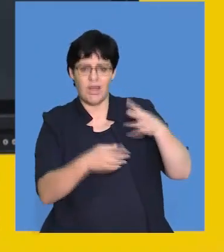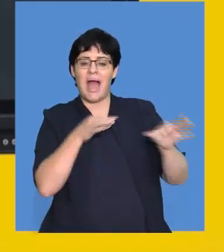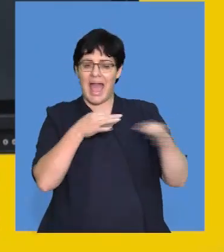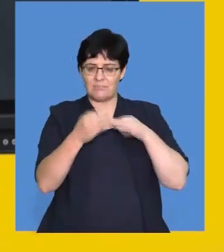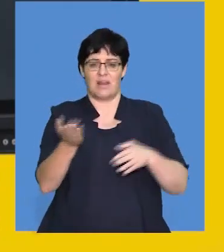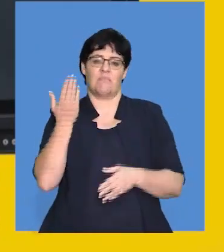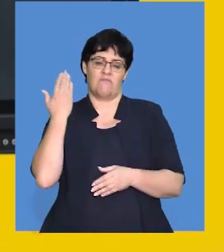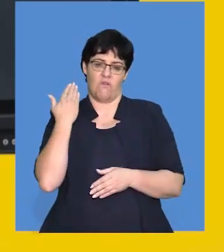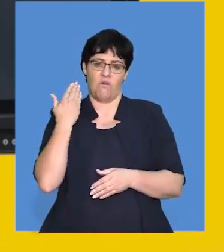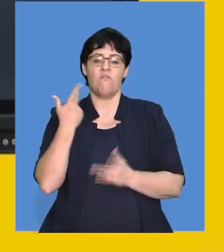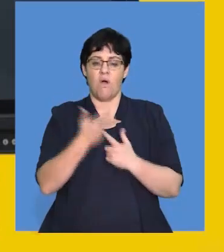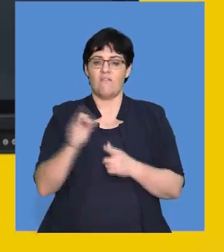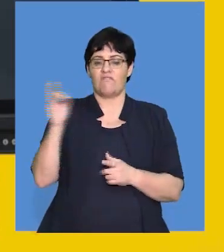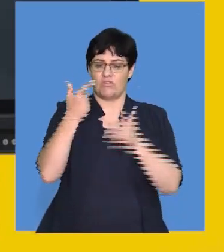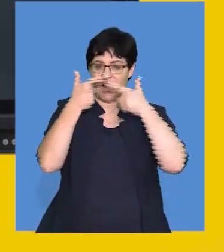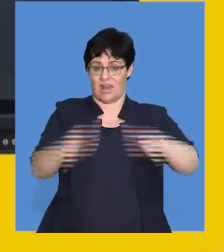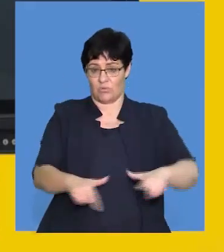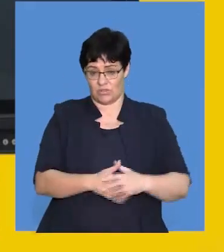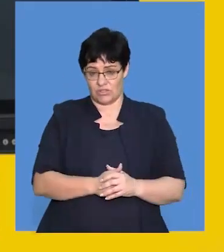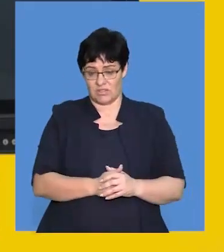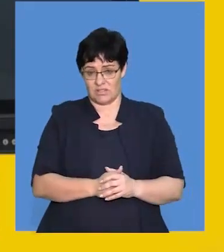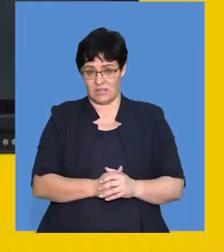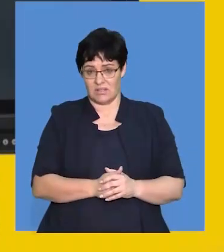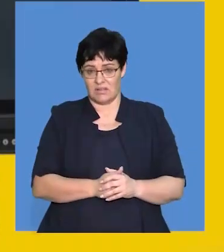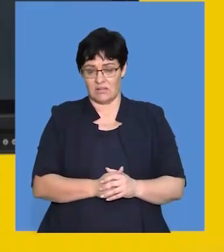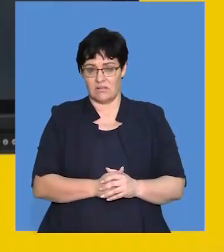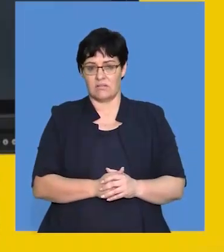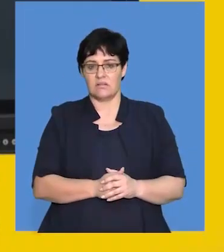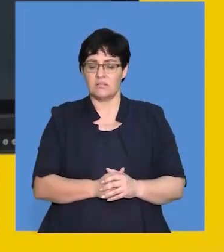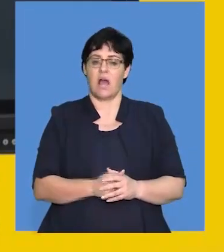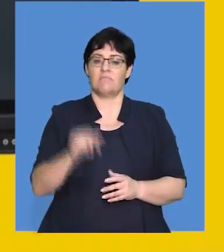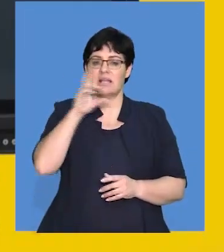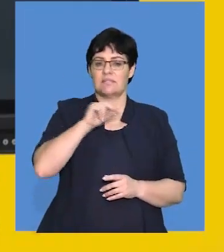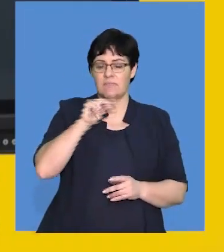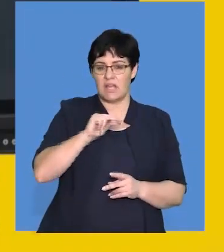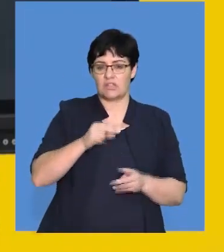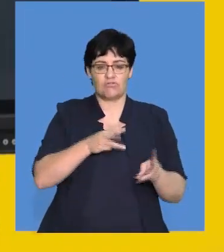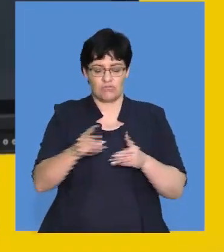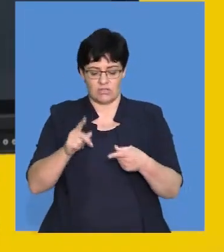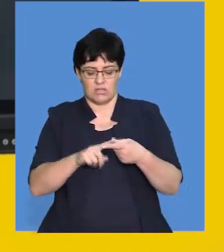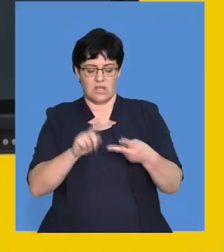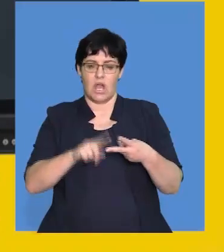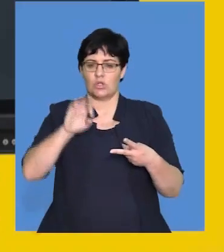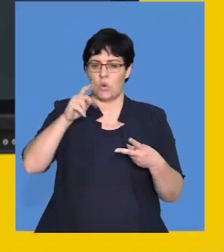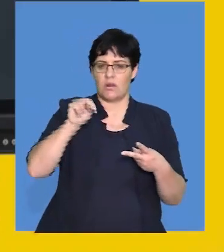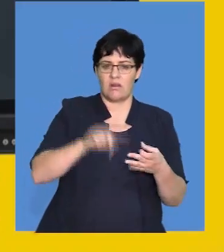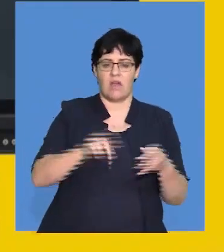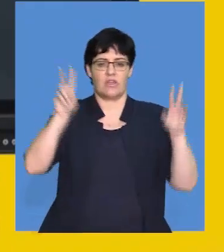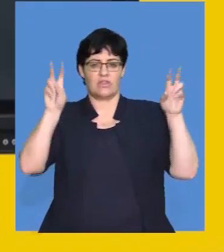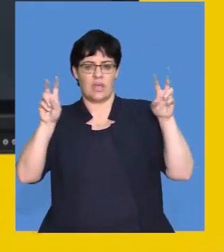before on figurative language, that is figures of speech, tone,